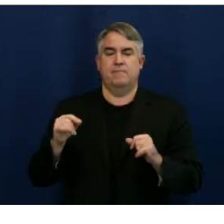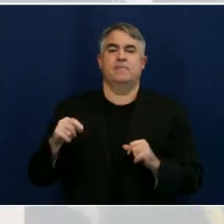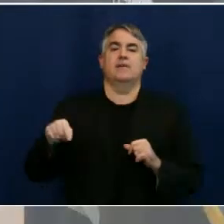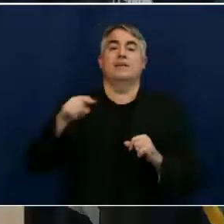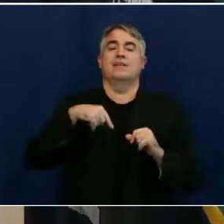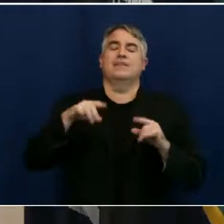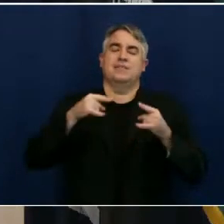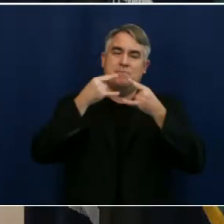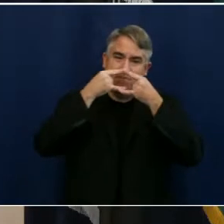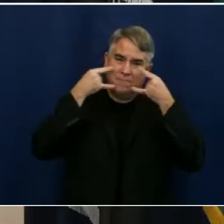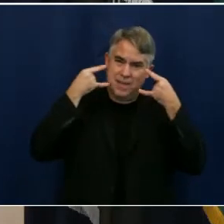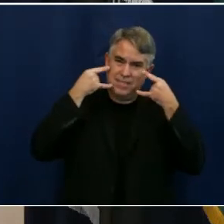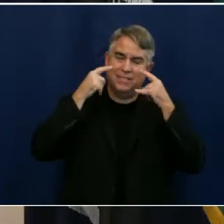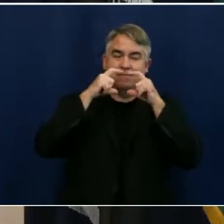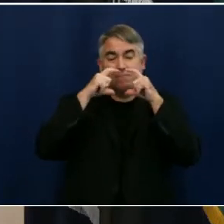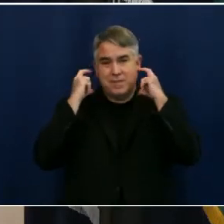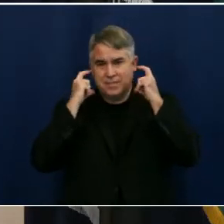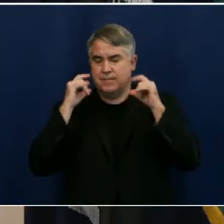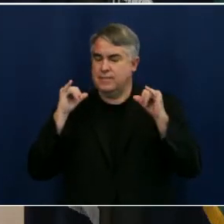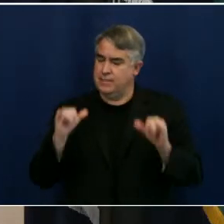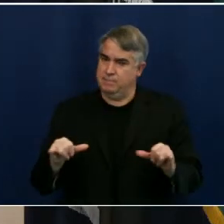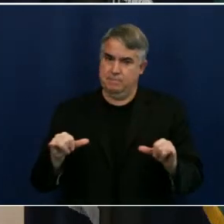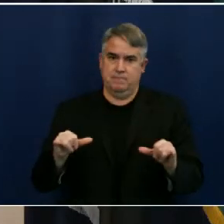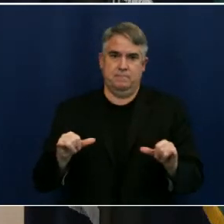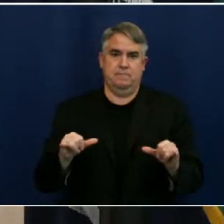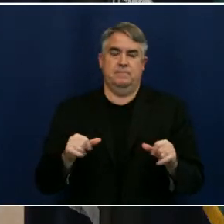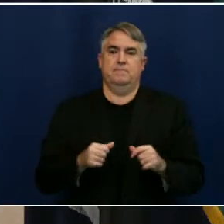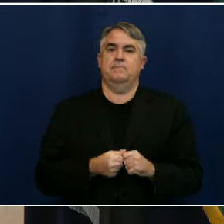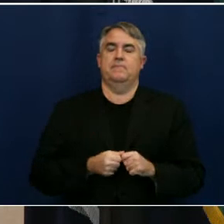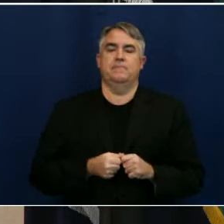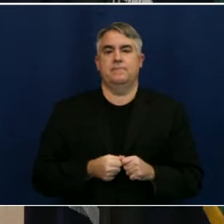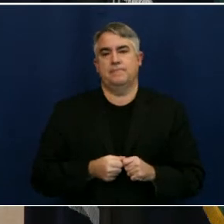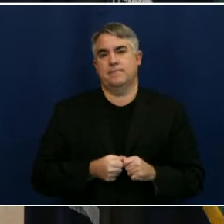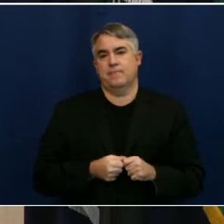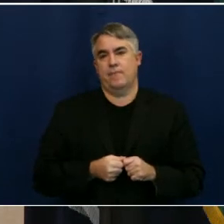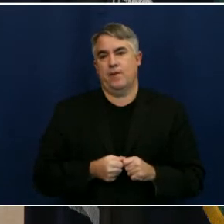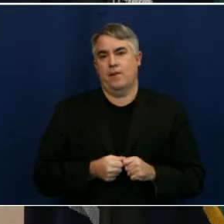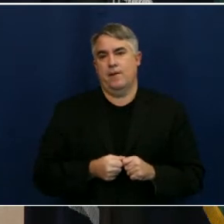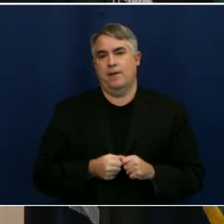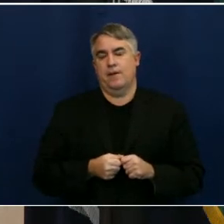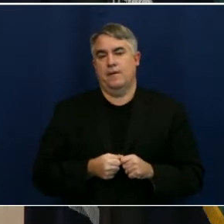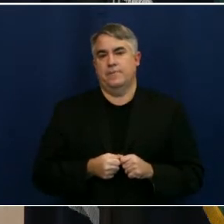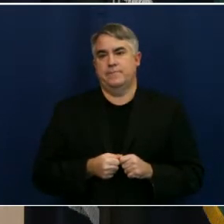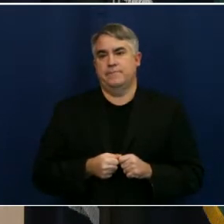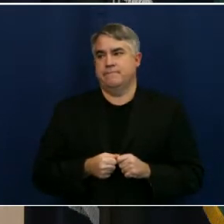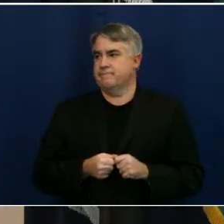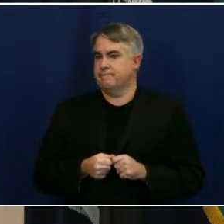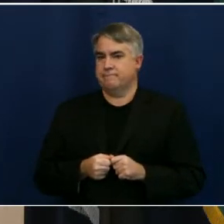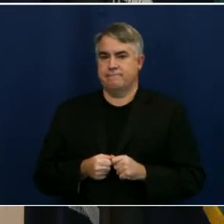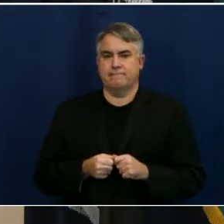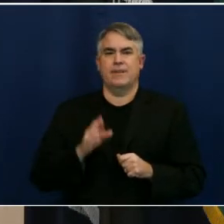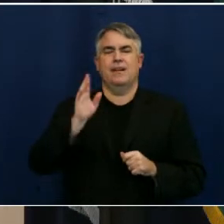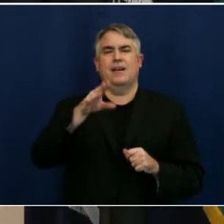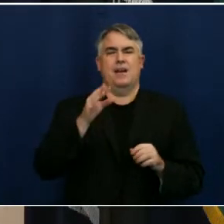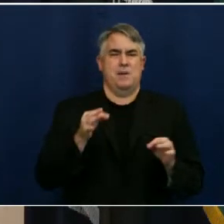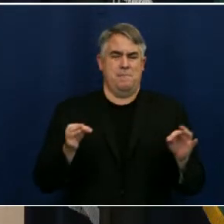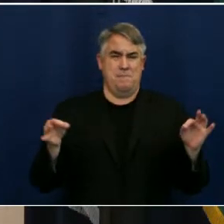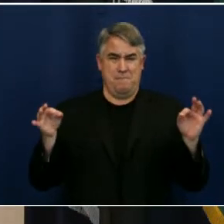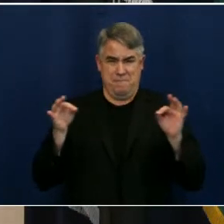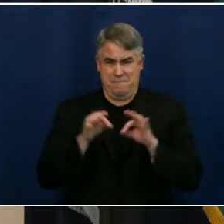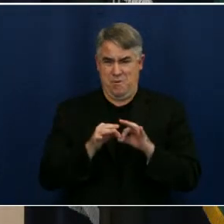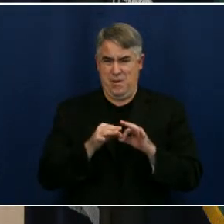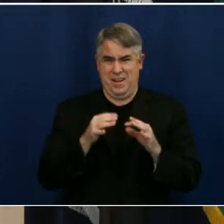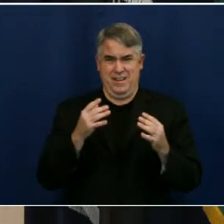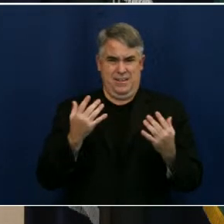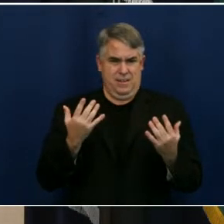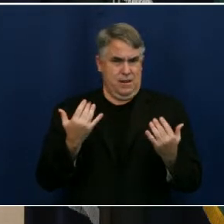I think, again, there is some reason for us to know that we are advancing in a positive direction.